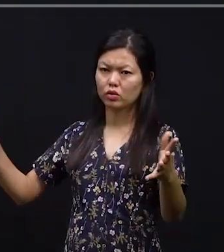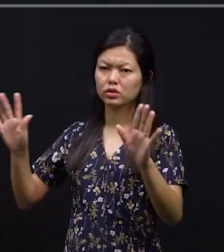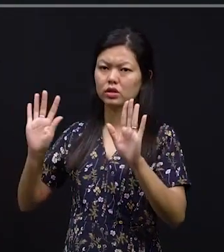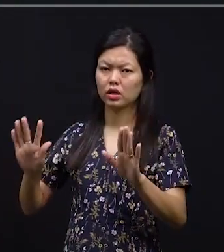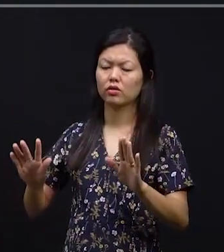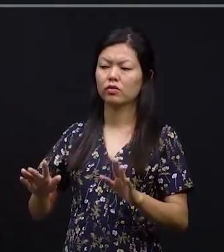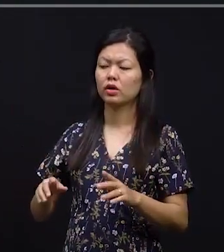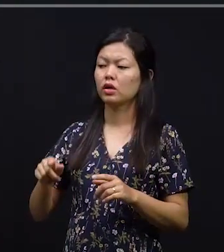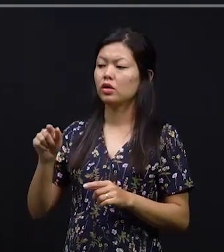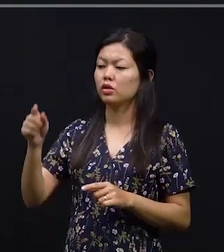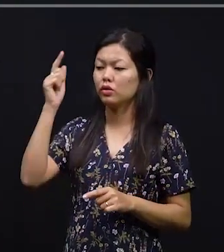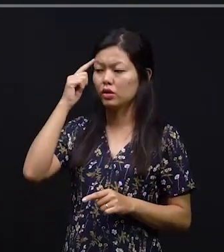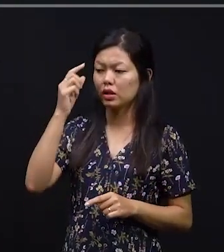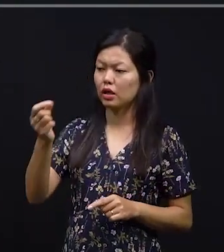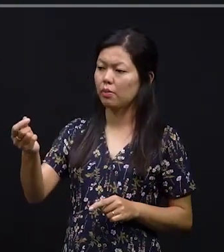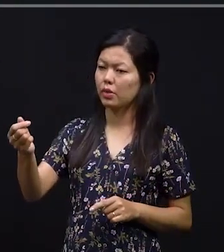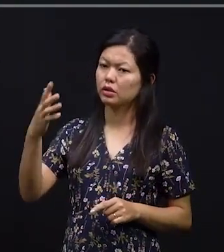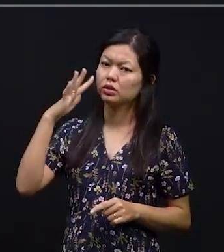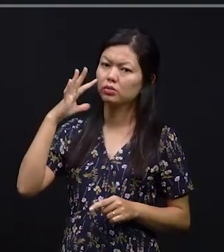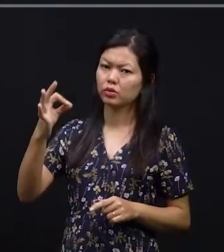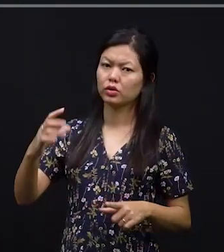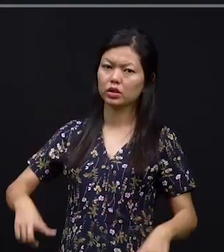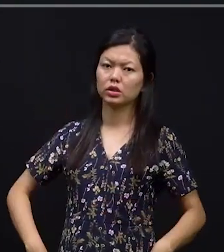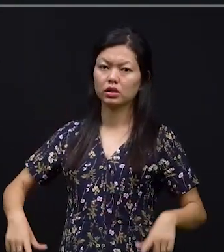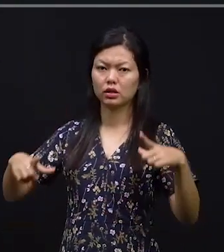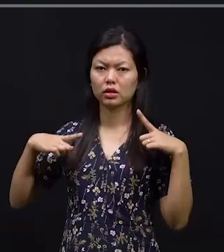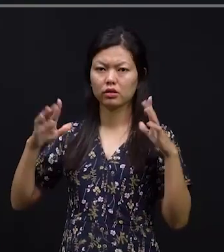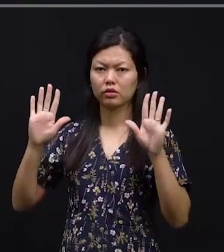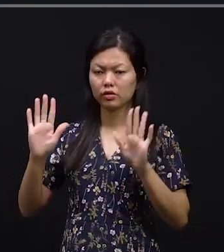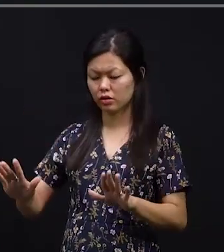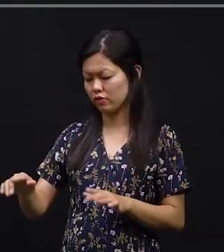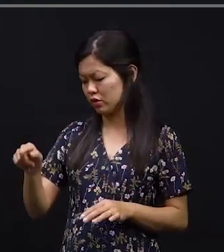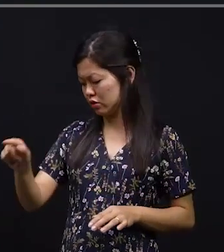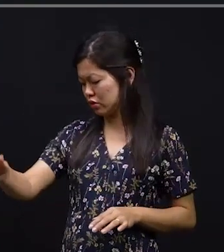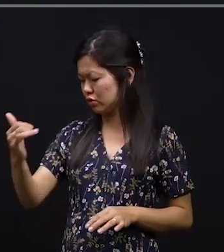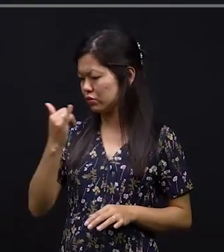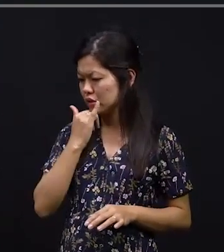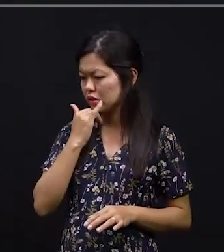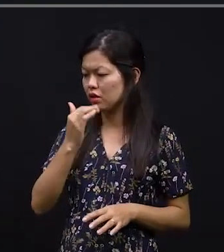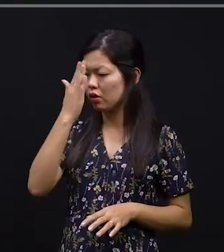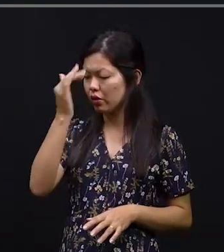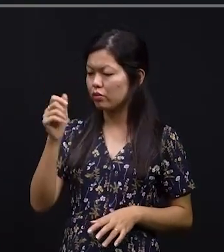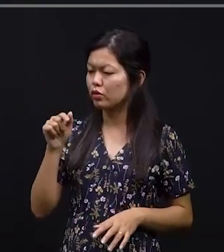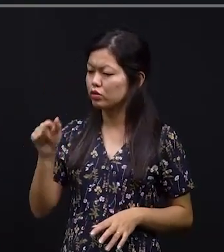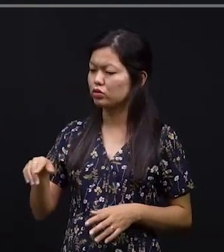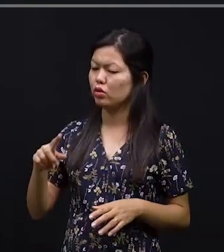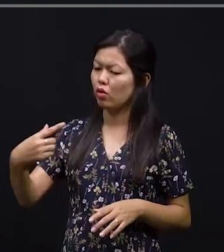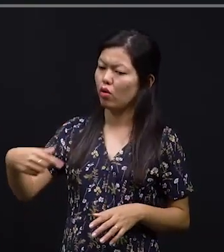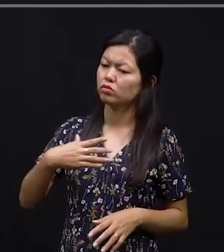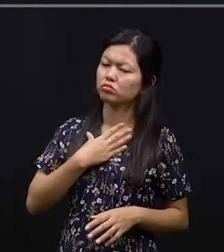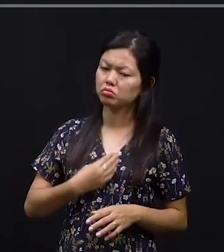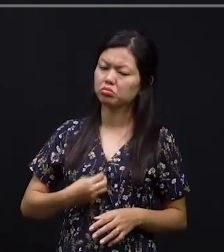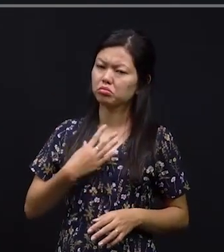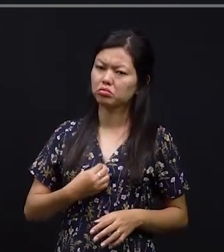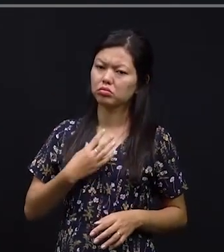the sole important thing for a person's life, that cannot be, because you are always unhappy and you have no right to be